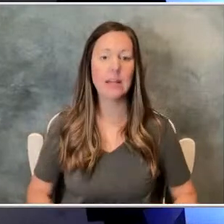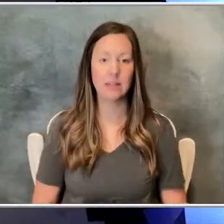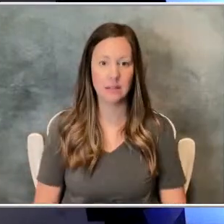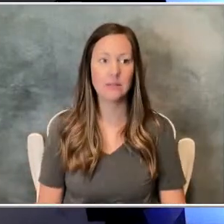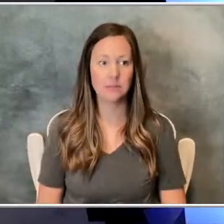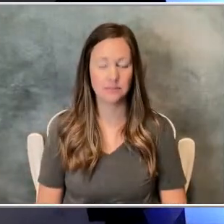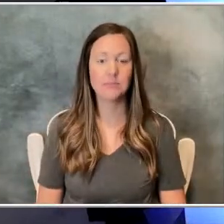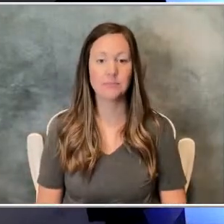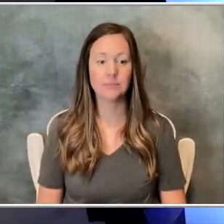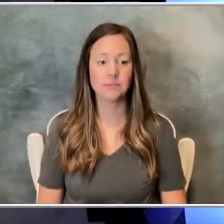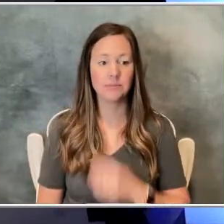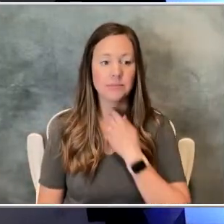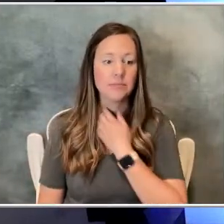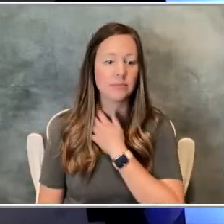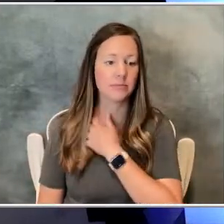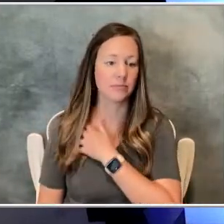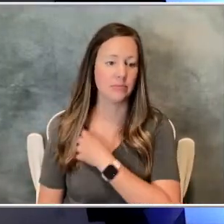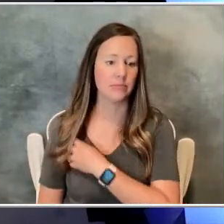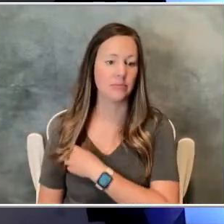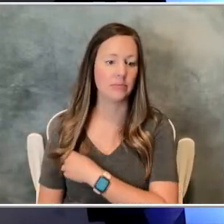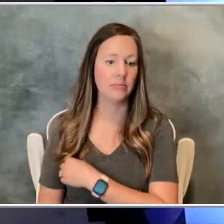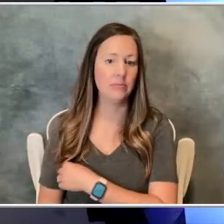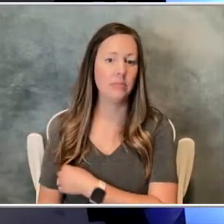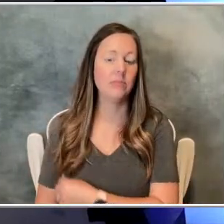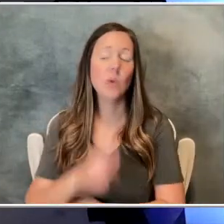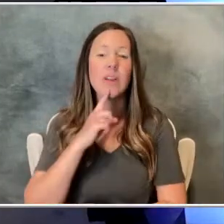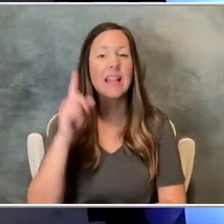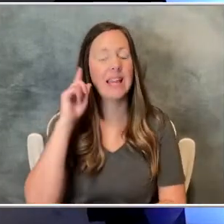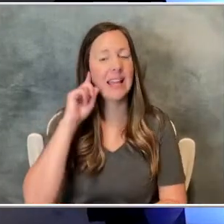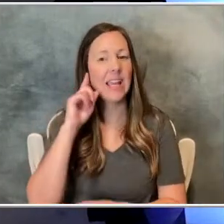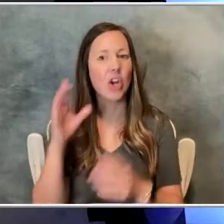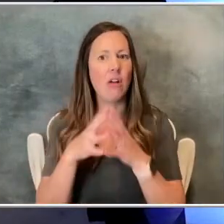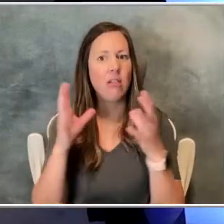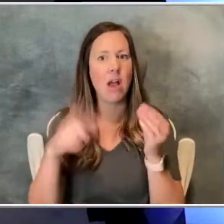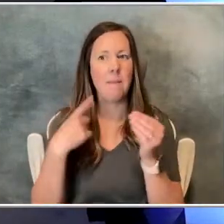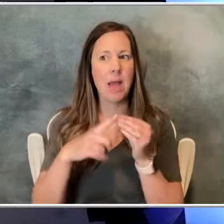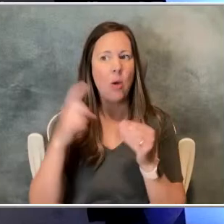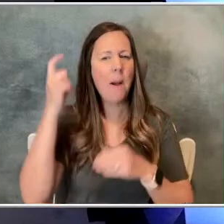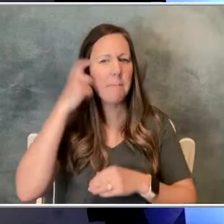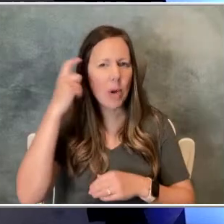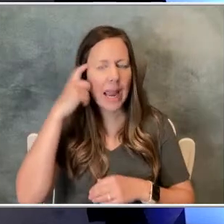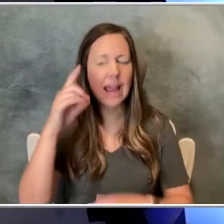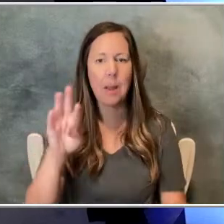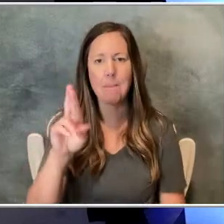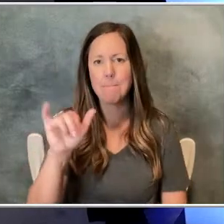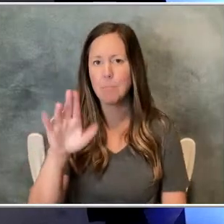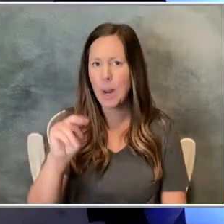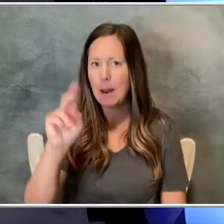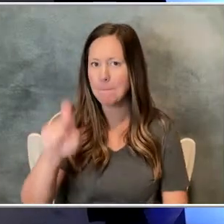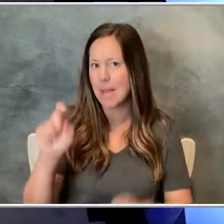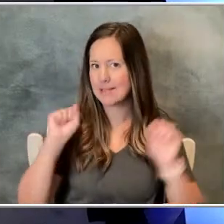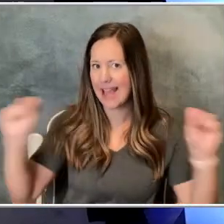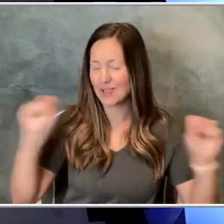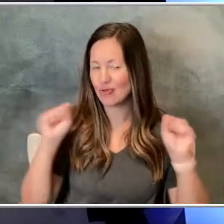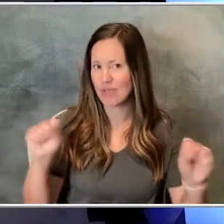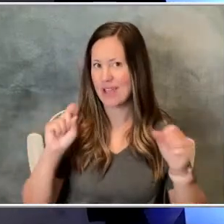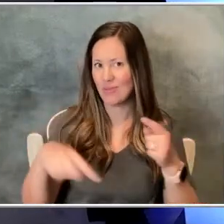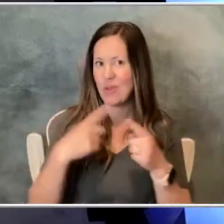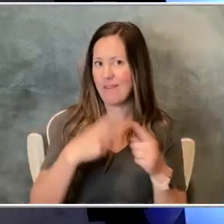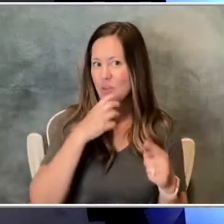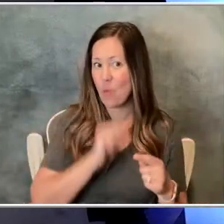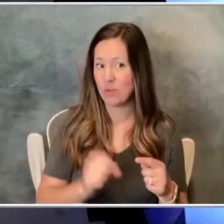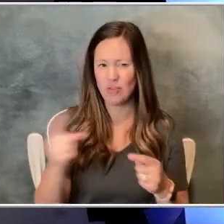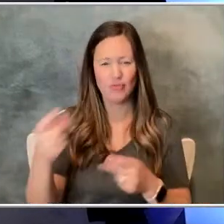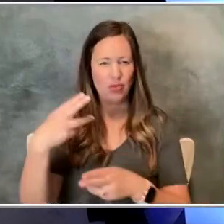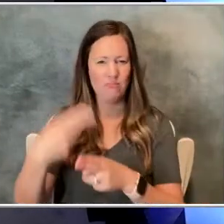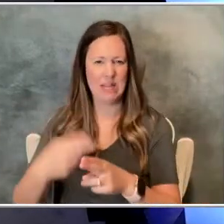hear a lot about how we need to keep exercising our brain as we get older. What's the impact of that? You mentioned socializing, but the pandemic must have been